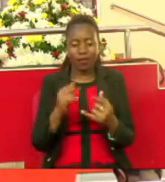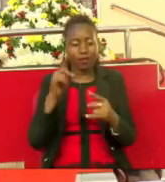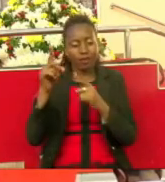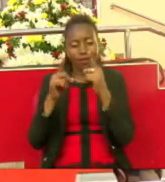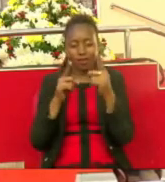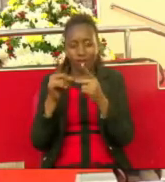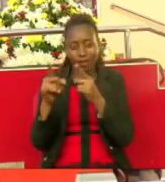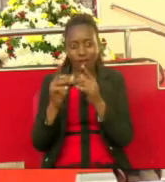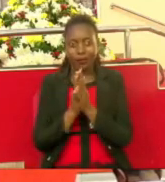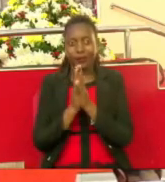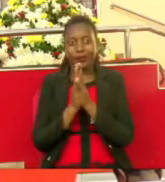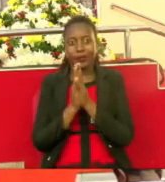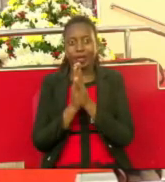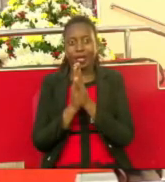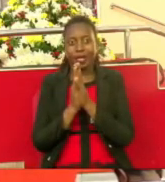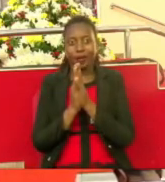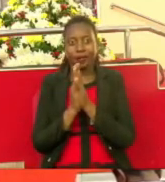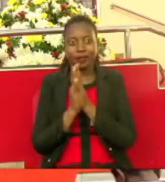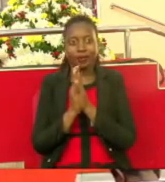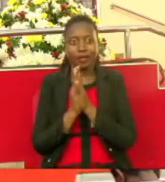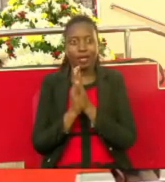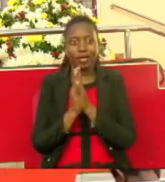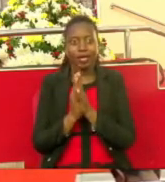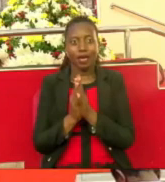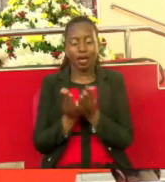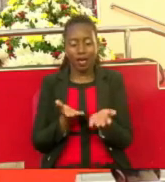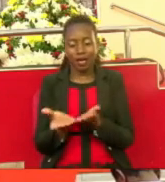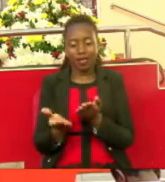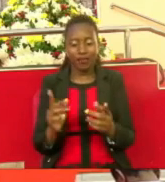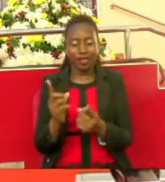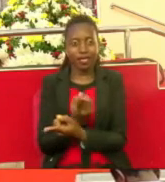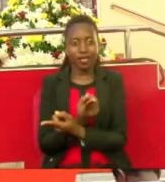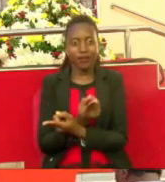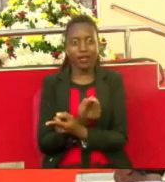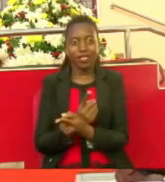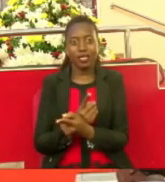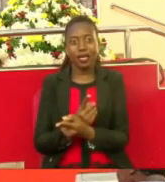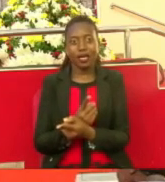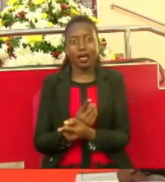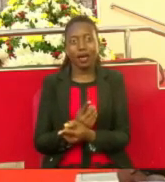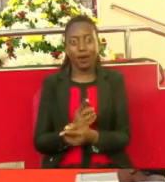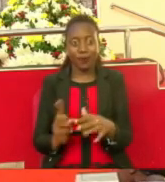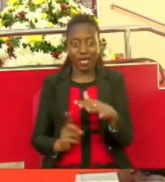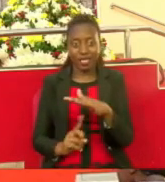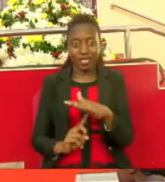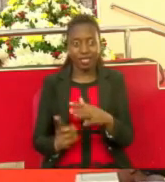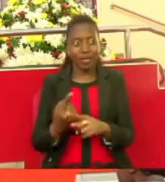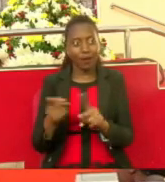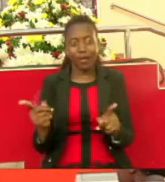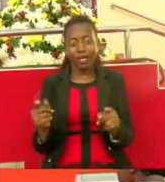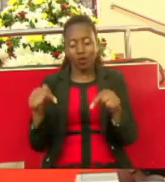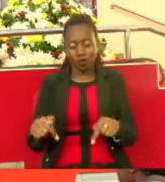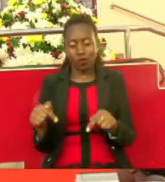imekuwa ni safari. As having in different ministries. Nikihudumu katika idara tofauti. But today. Lakini leo hii. I want to take a